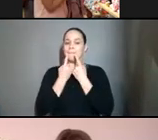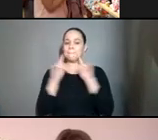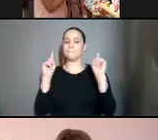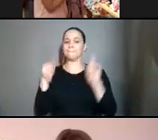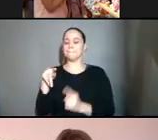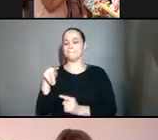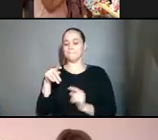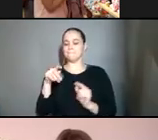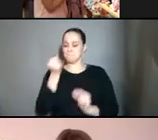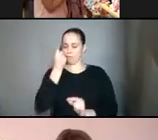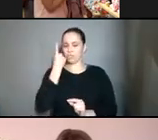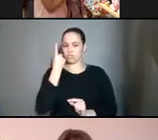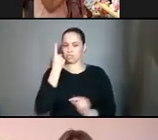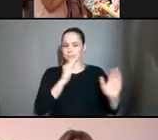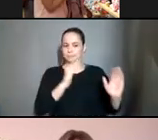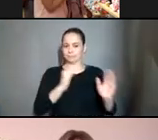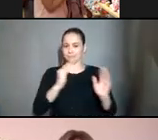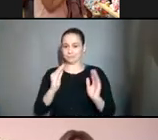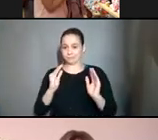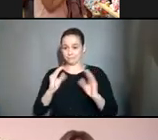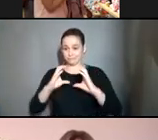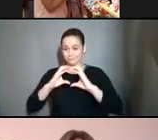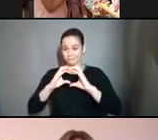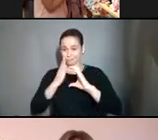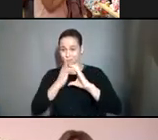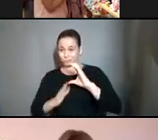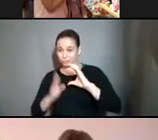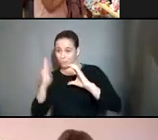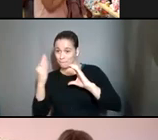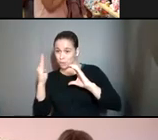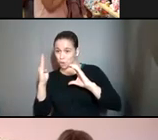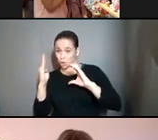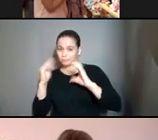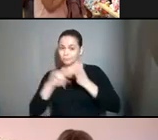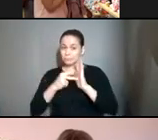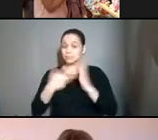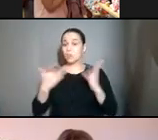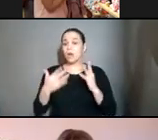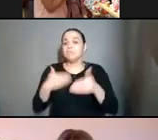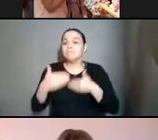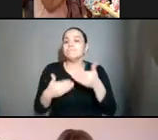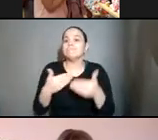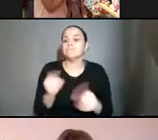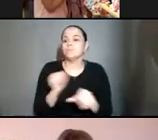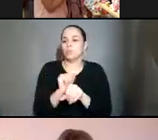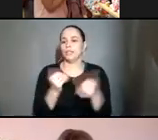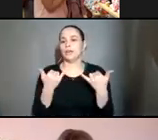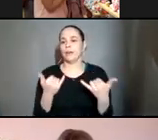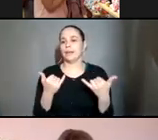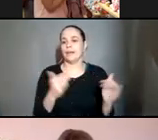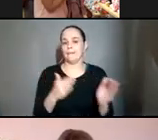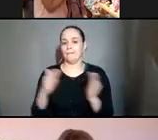blue circle shows that the lesson is in progress. And the orange